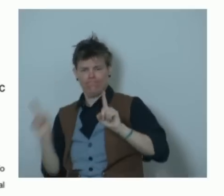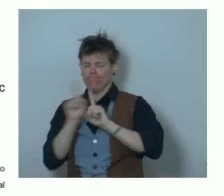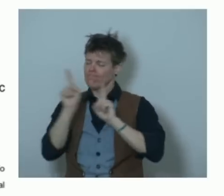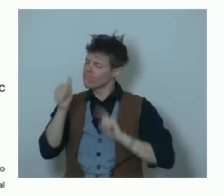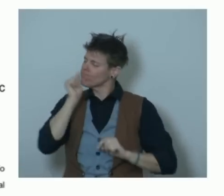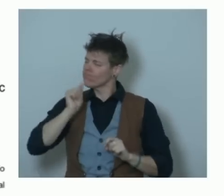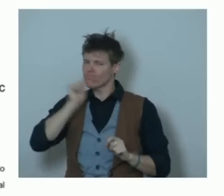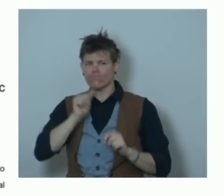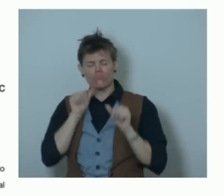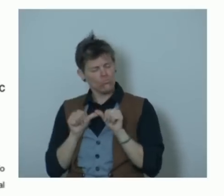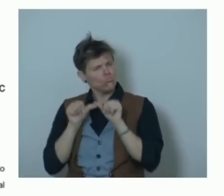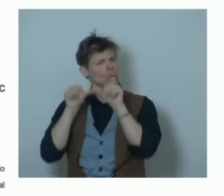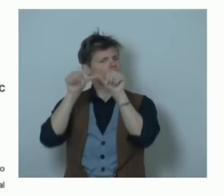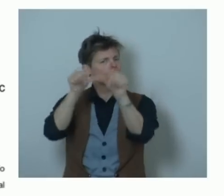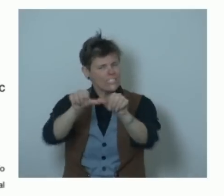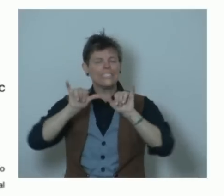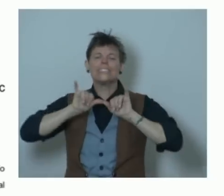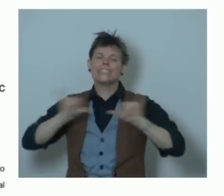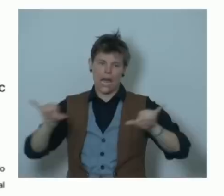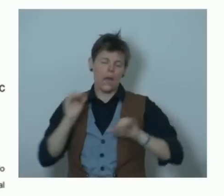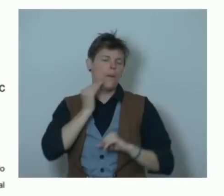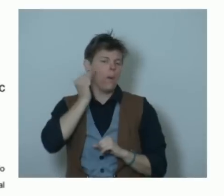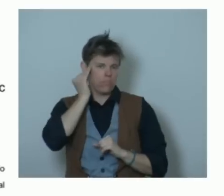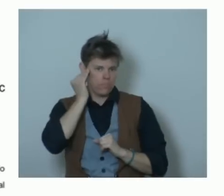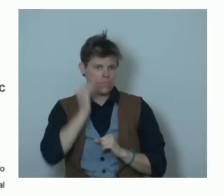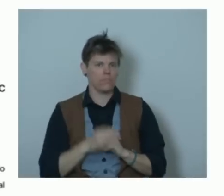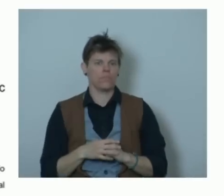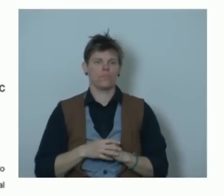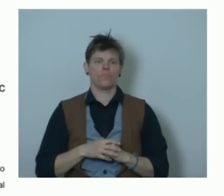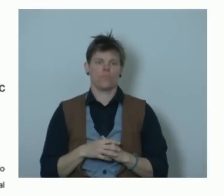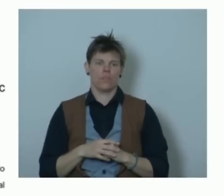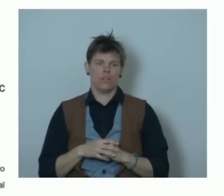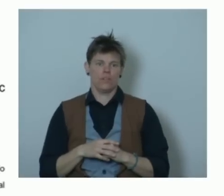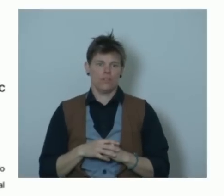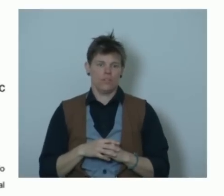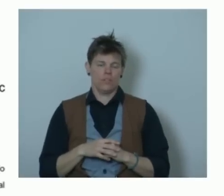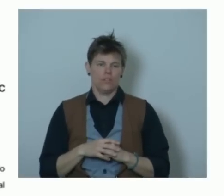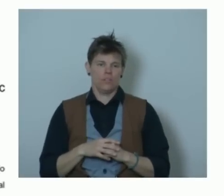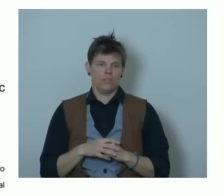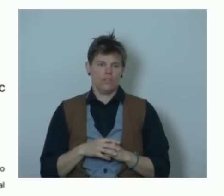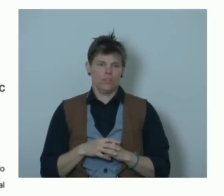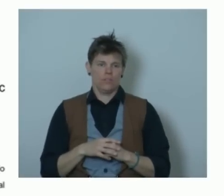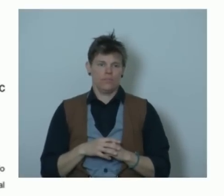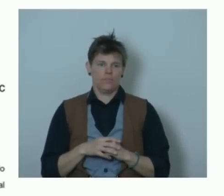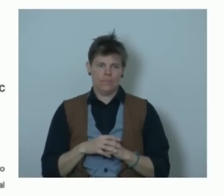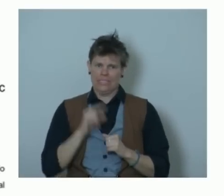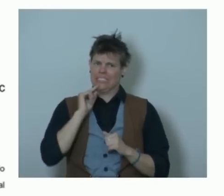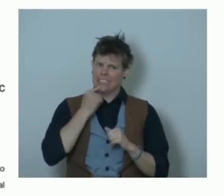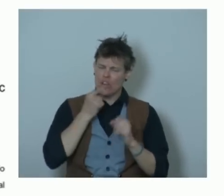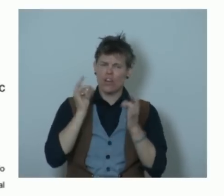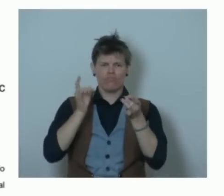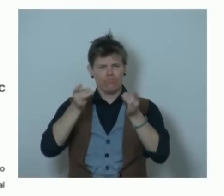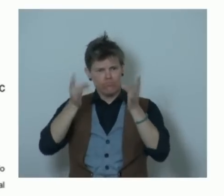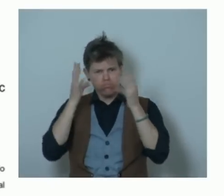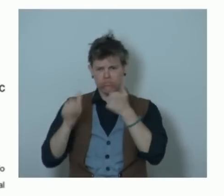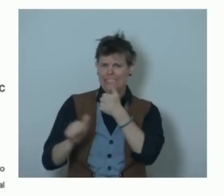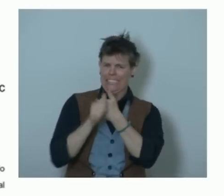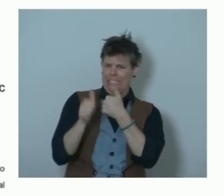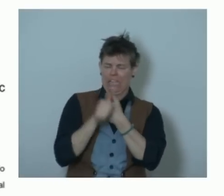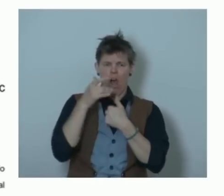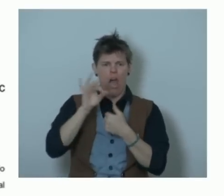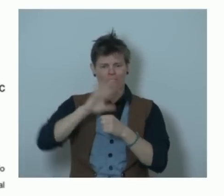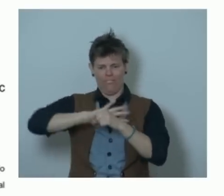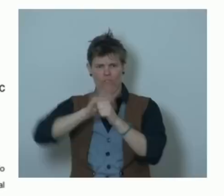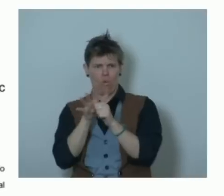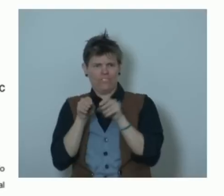distancing, and how to take really seriously the threat of spread of the virus when we go out. On the other